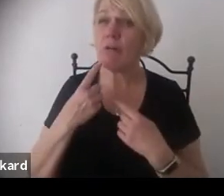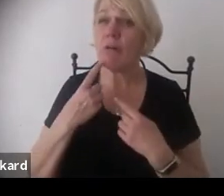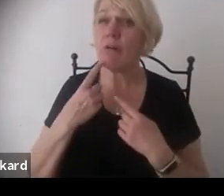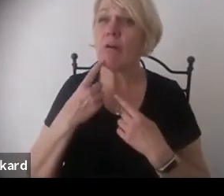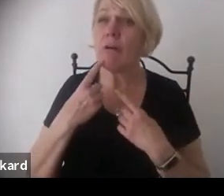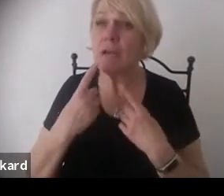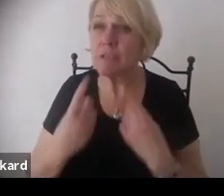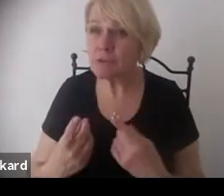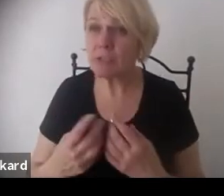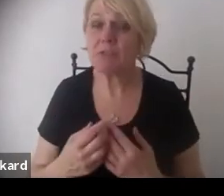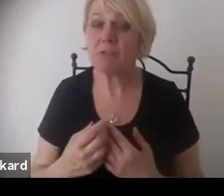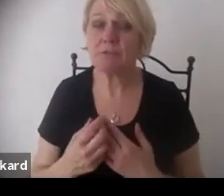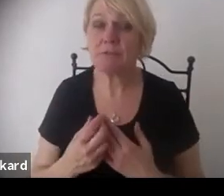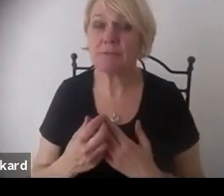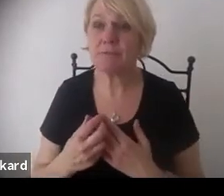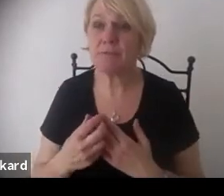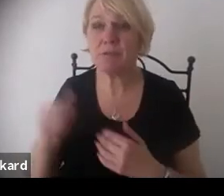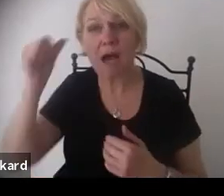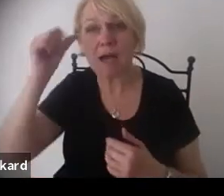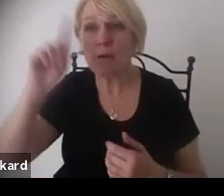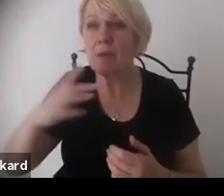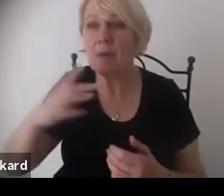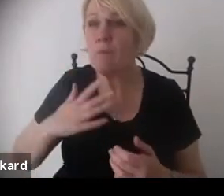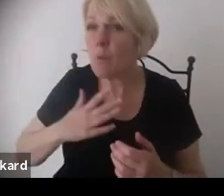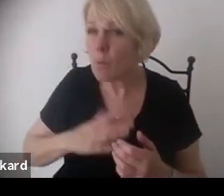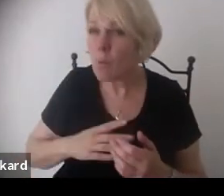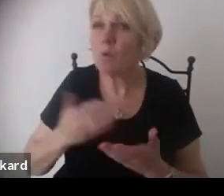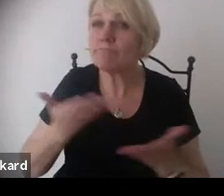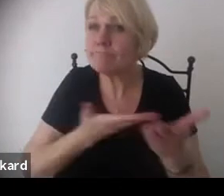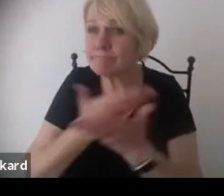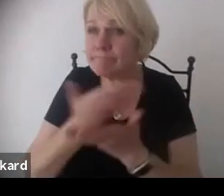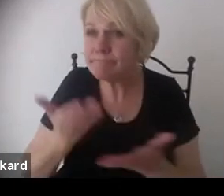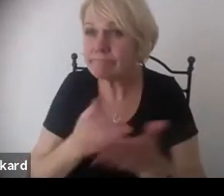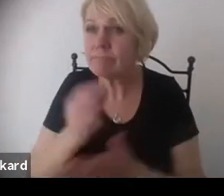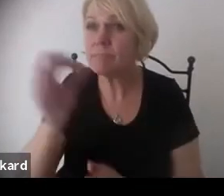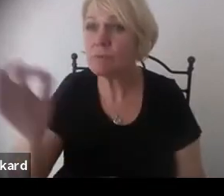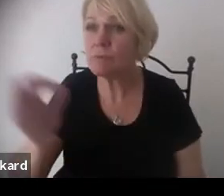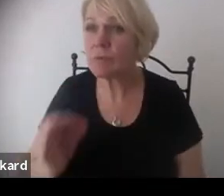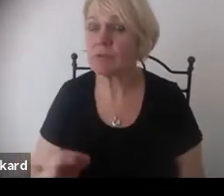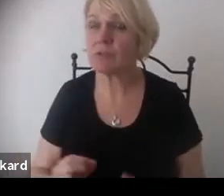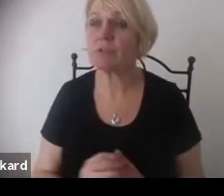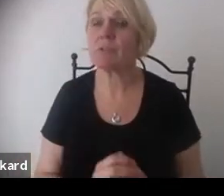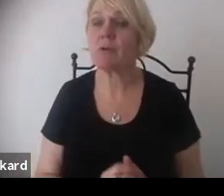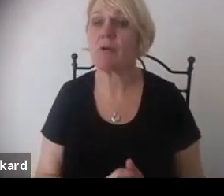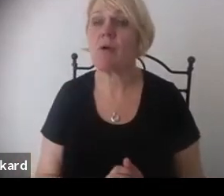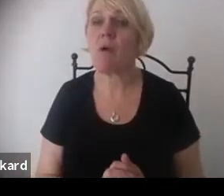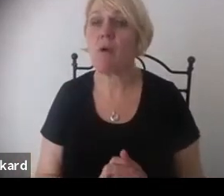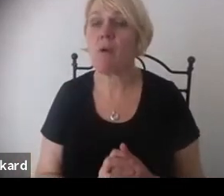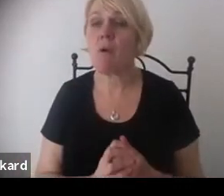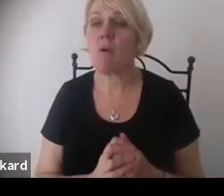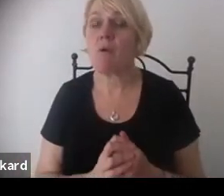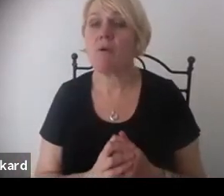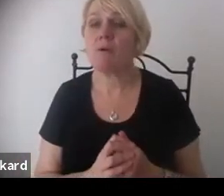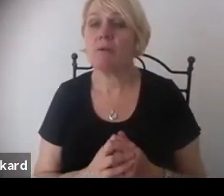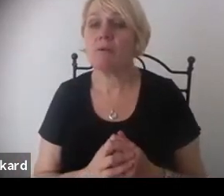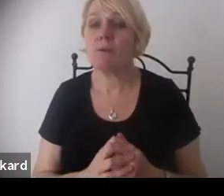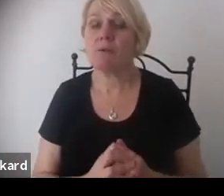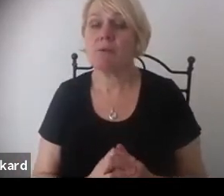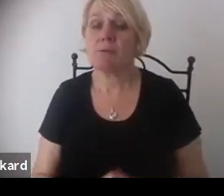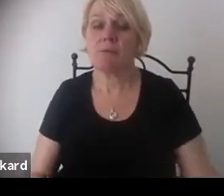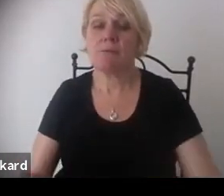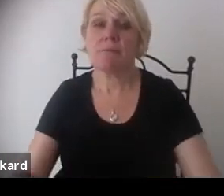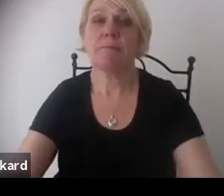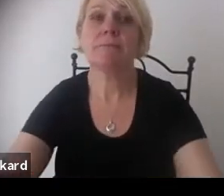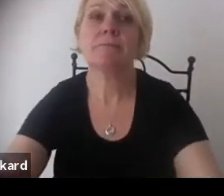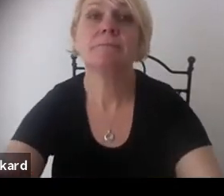through the questions. No, that's been really helpful, Andrew. And I think, you know, it's useful to also think, we always think about the